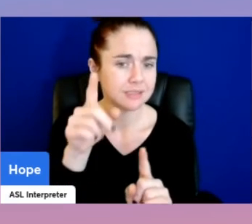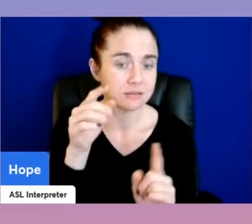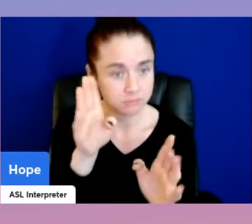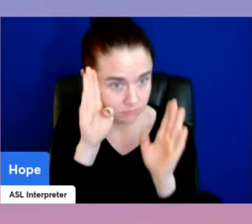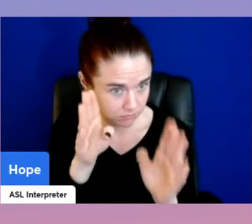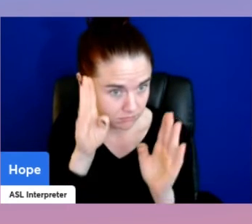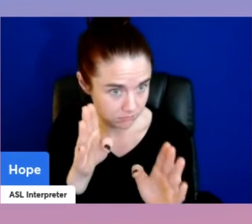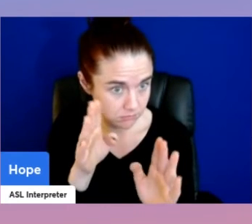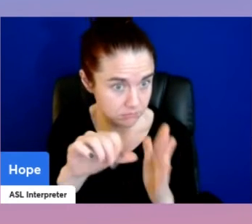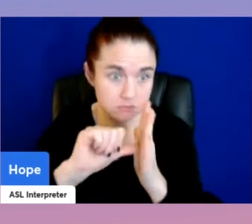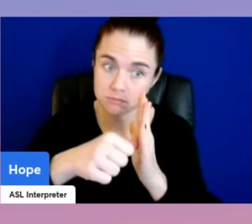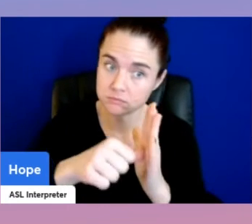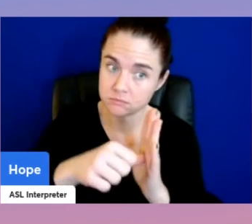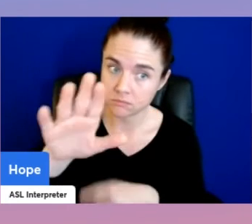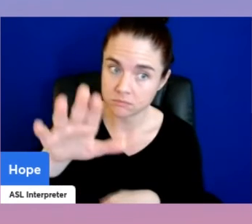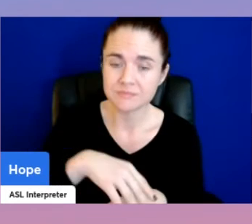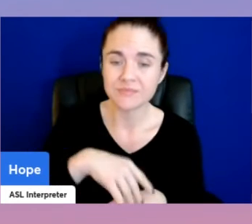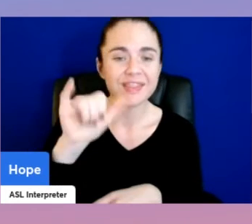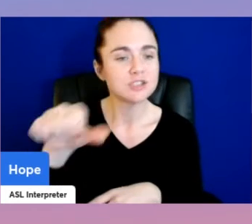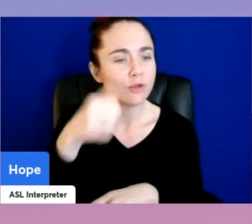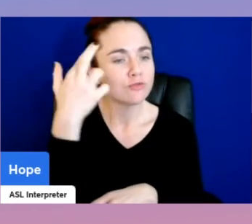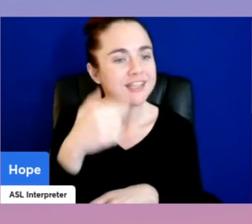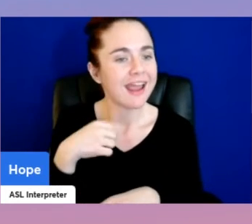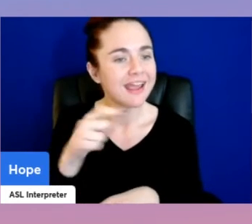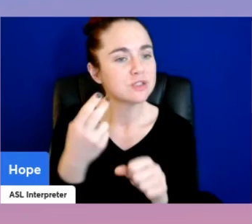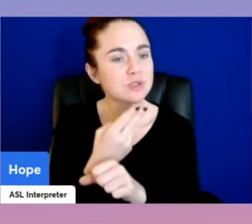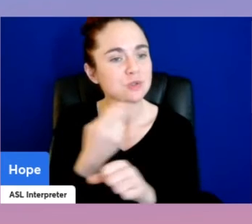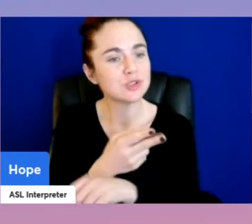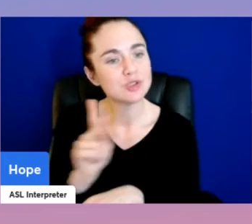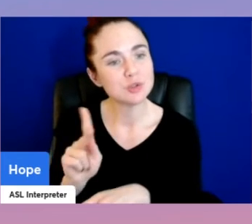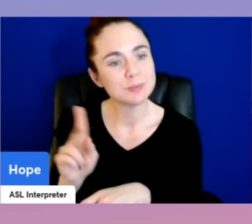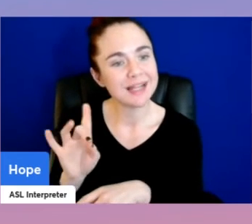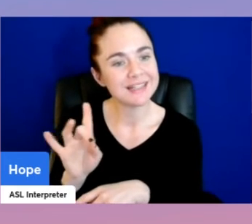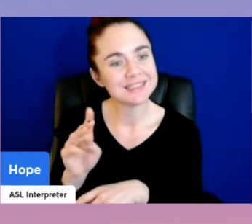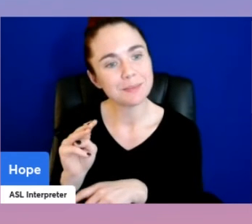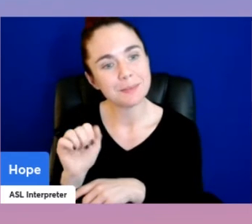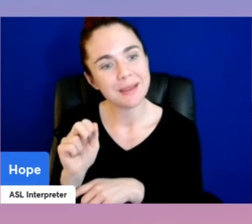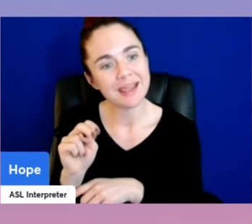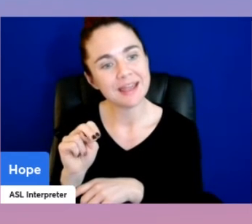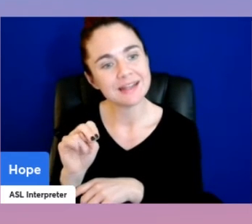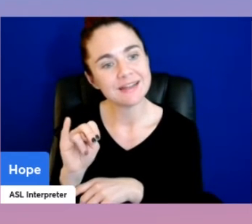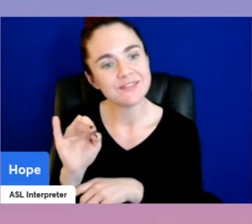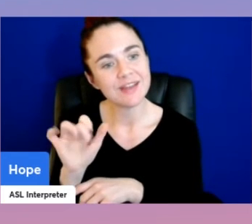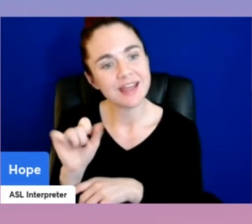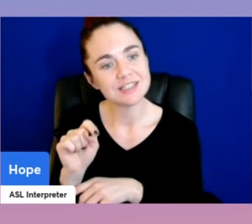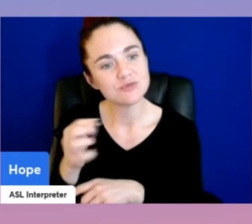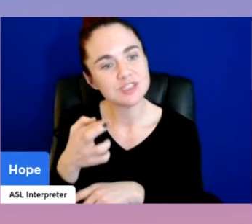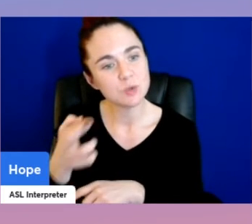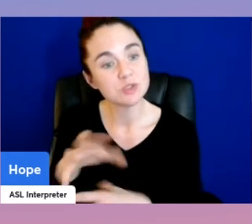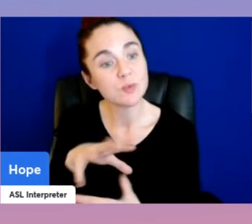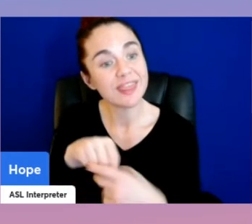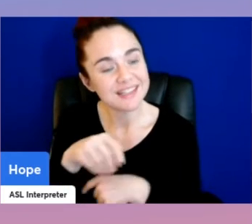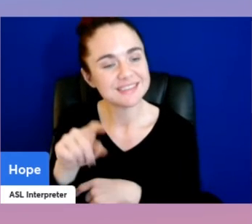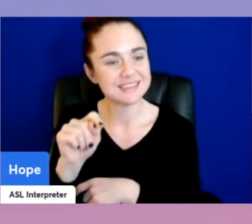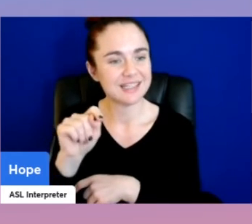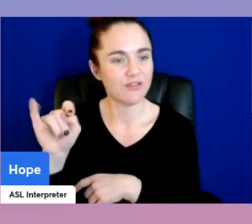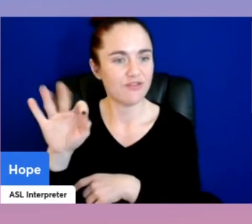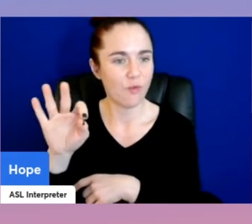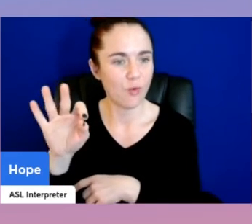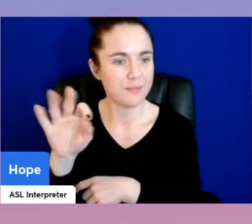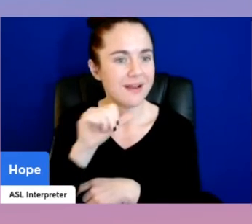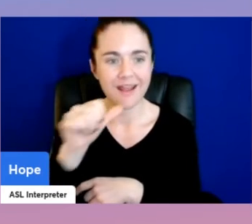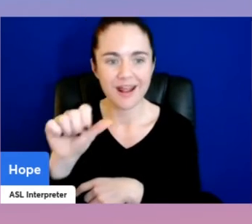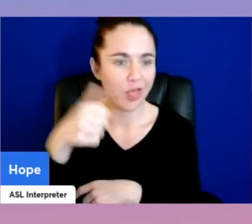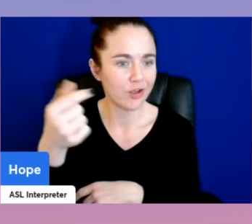that's another reason why I have to use the Kubernetes manifest resource within Terraform and not some other more